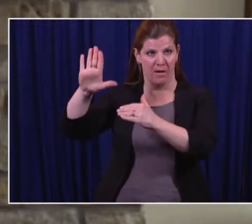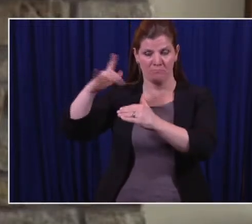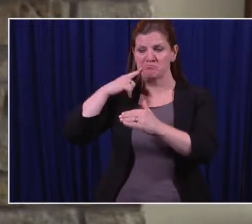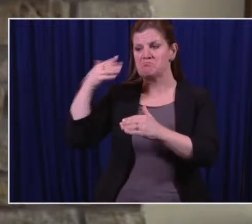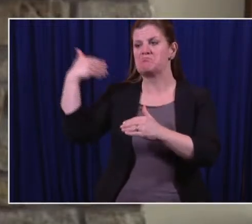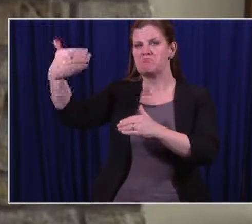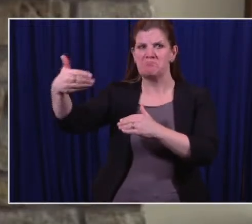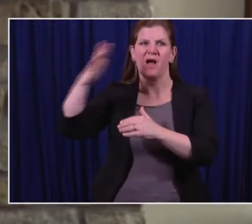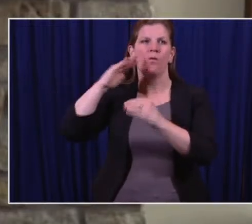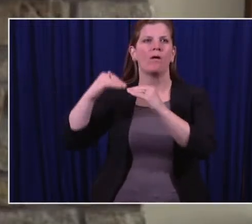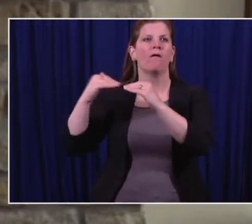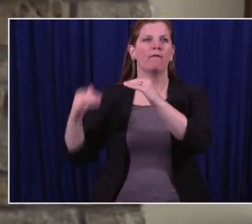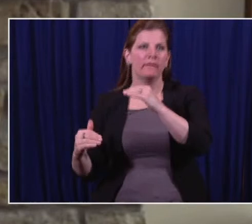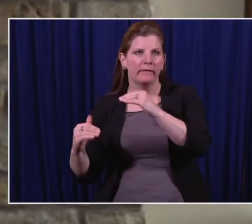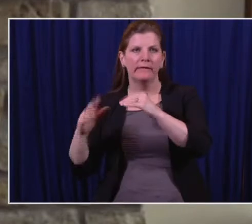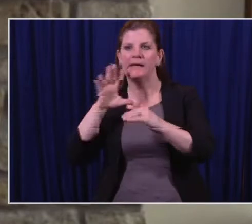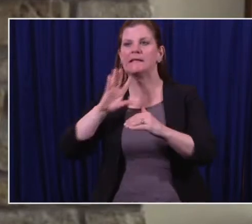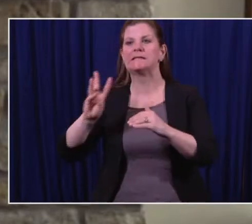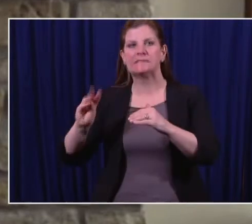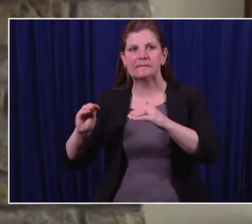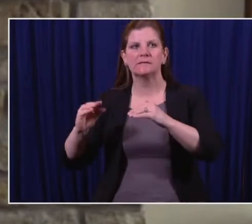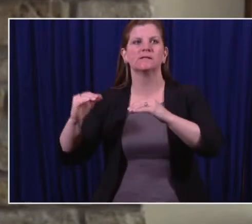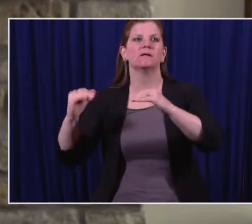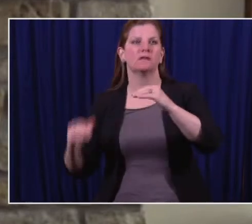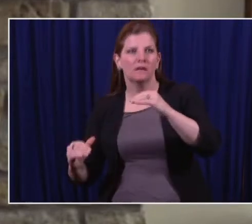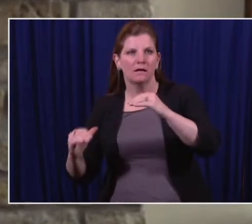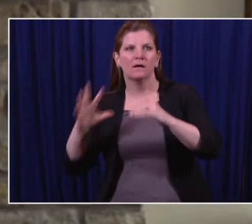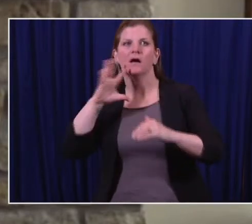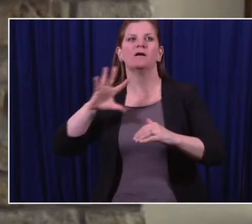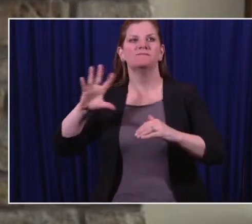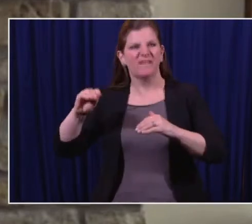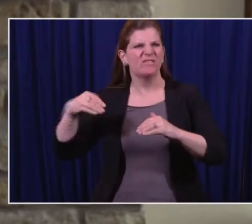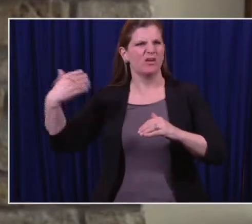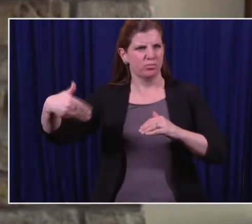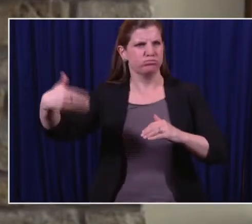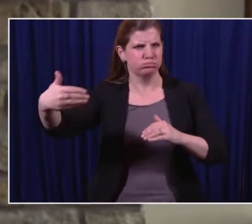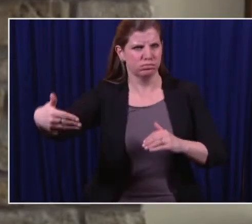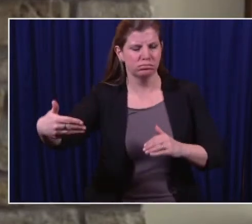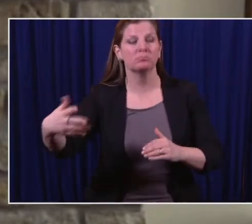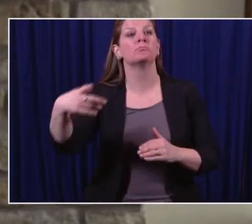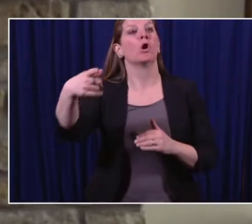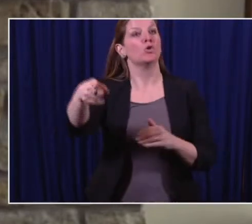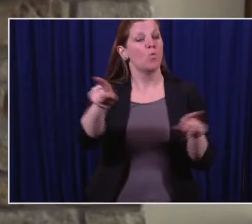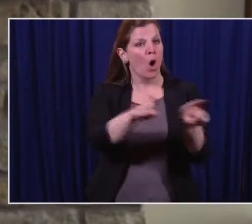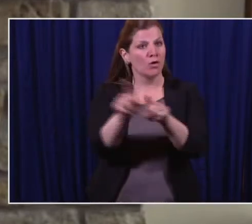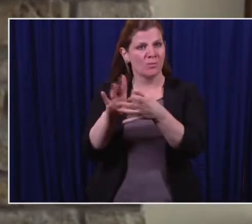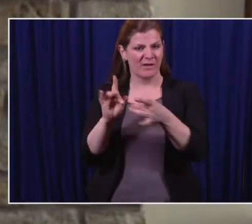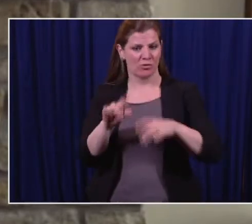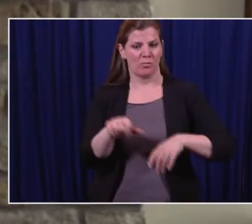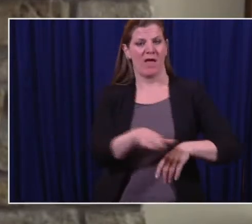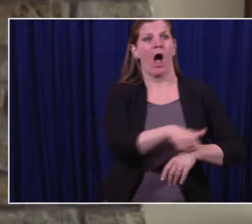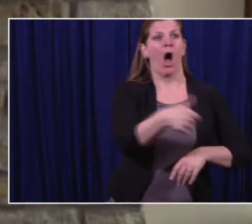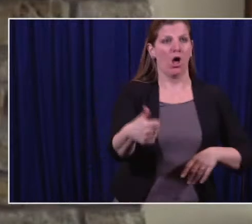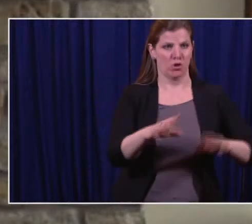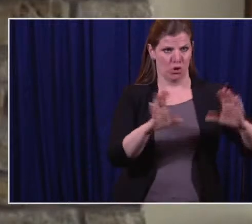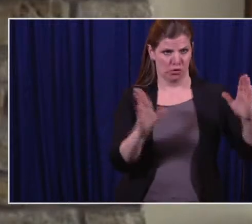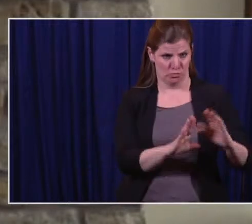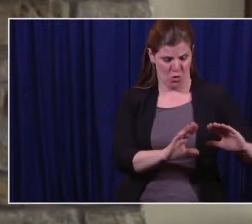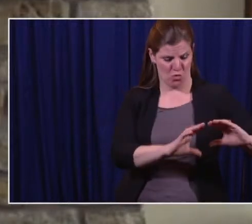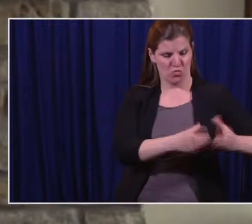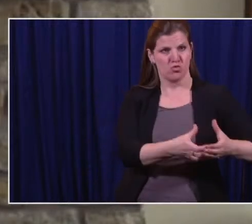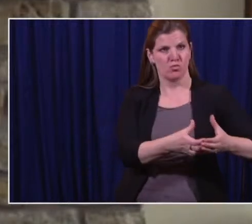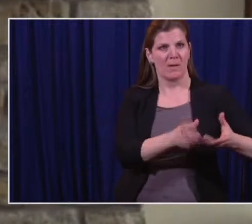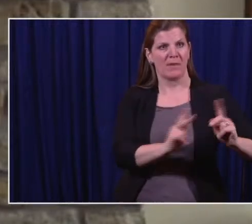continuously at some point, you mentioned alongside that there would be some small groups of people also eligible based on exposures. I know